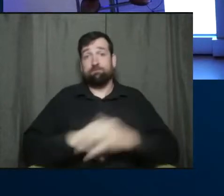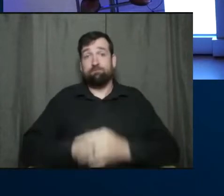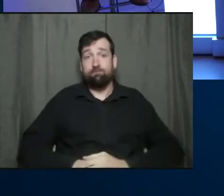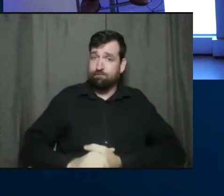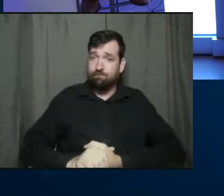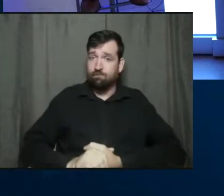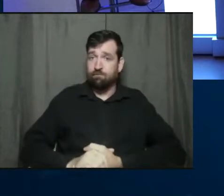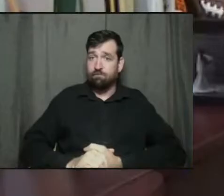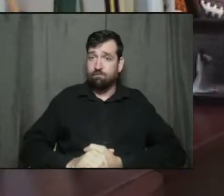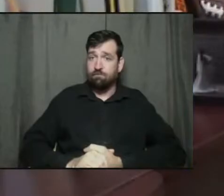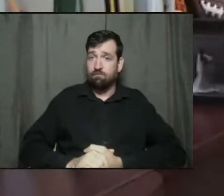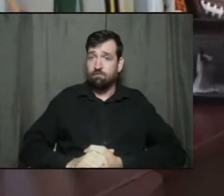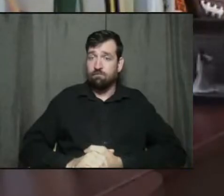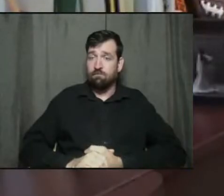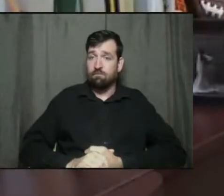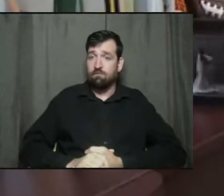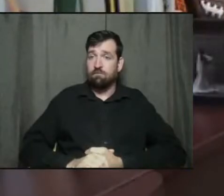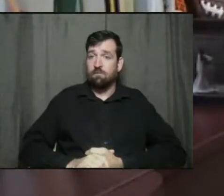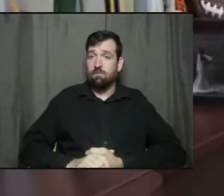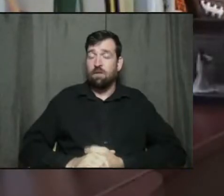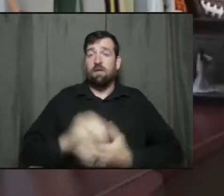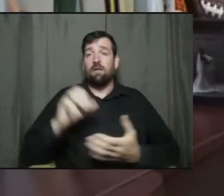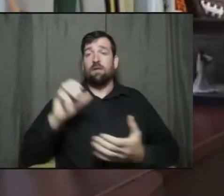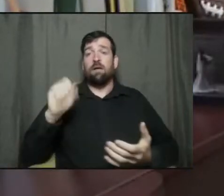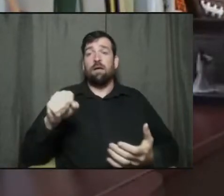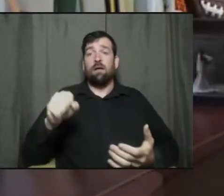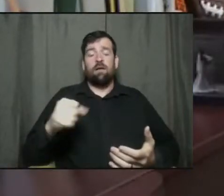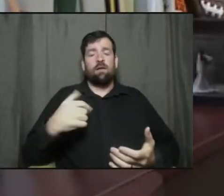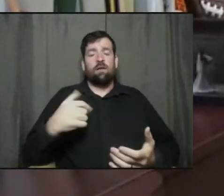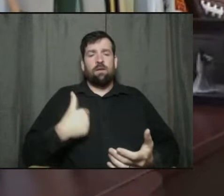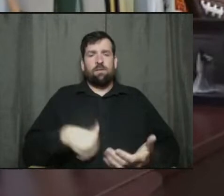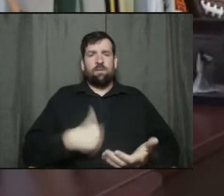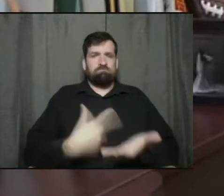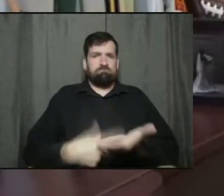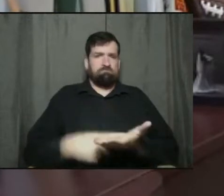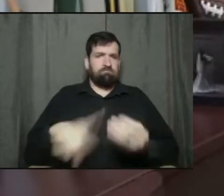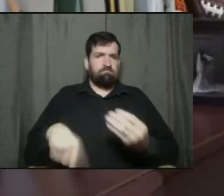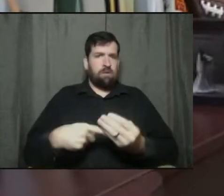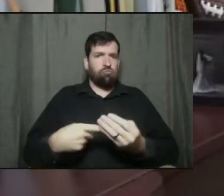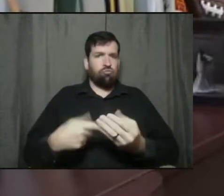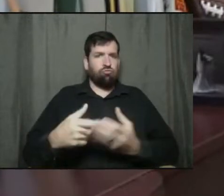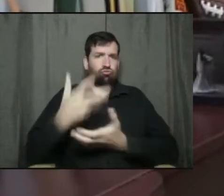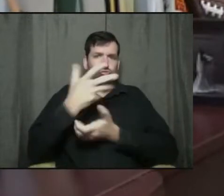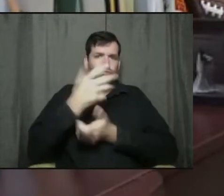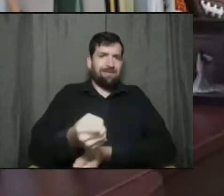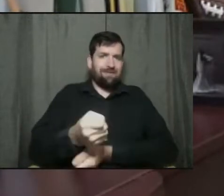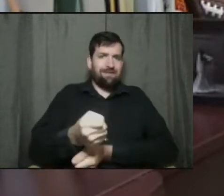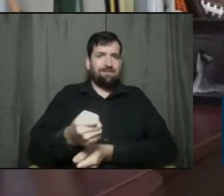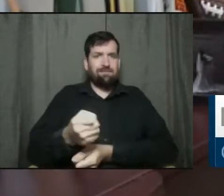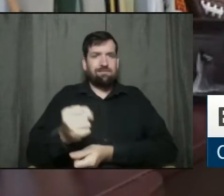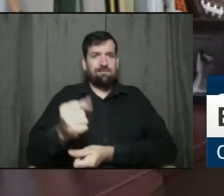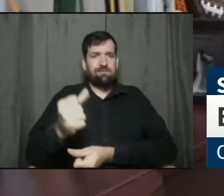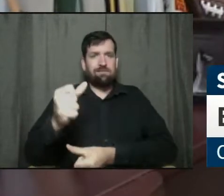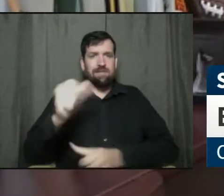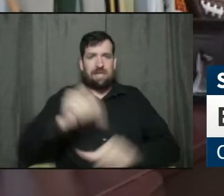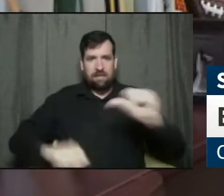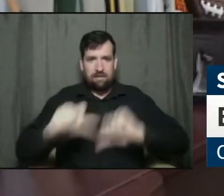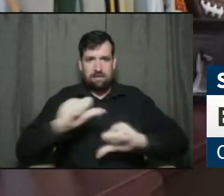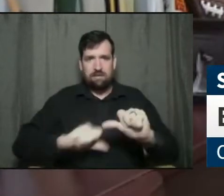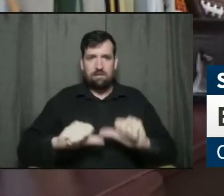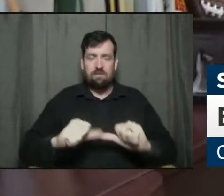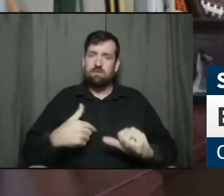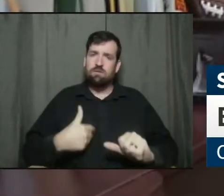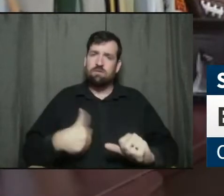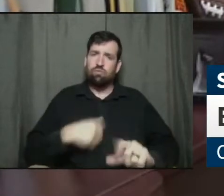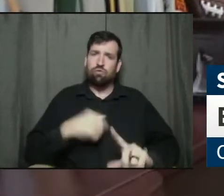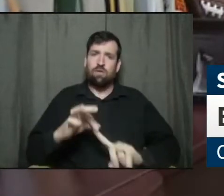Thank you. Yeah, so, we talk a lot about trusting the science, and, we're unique in that we have a